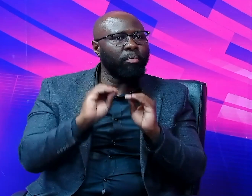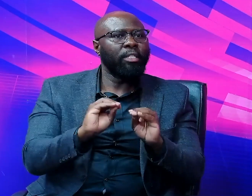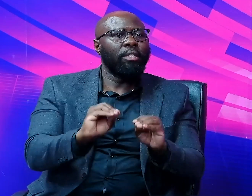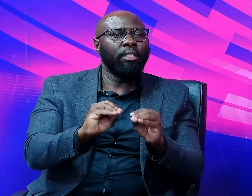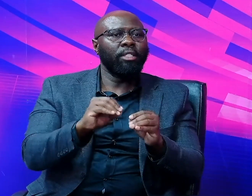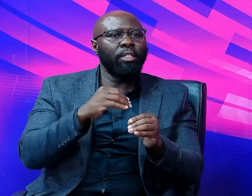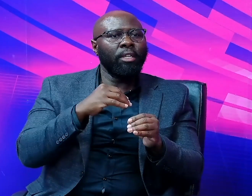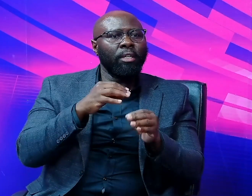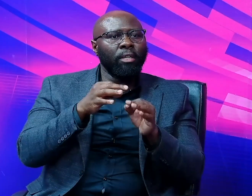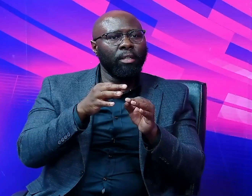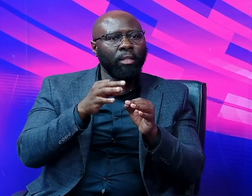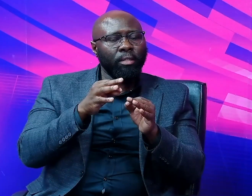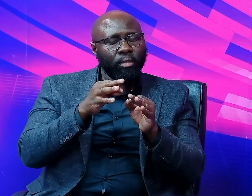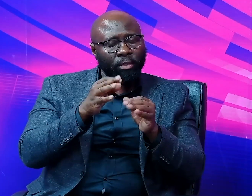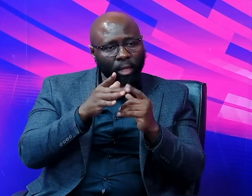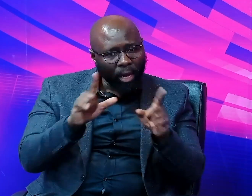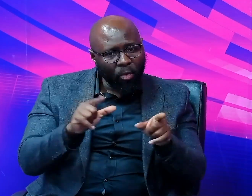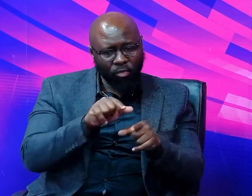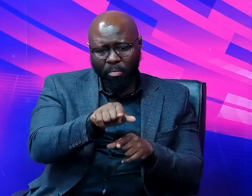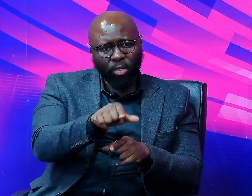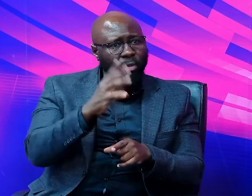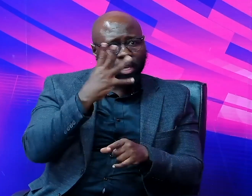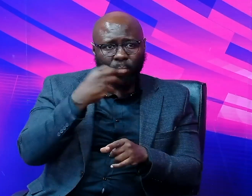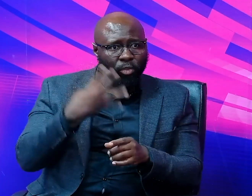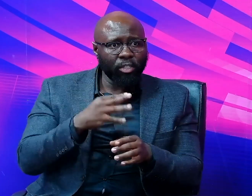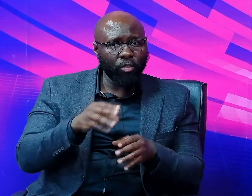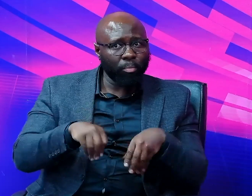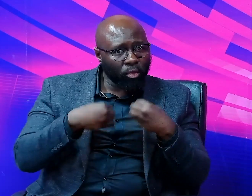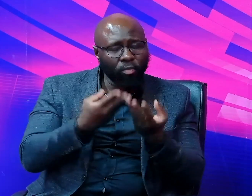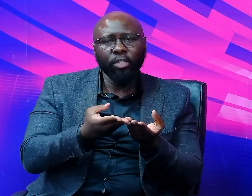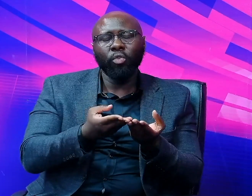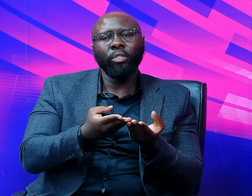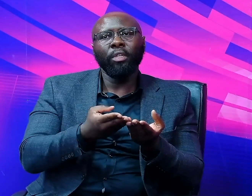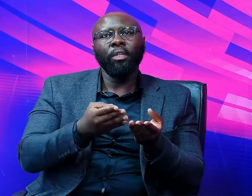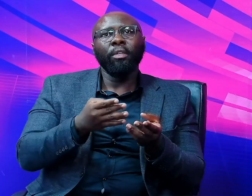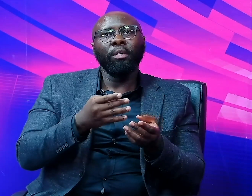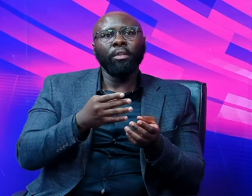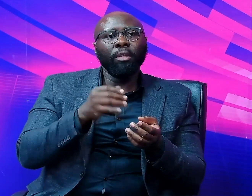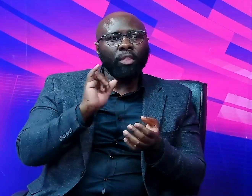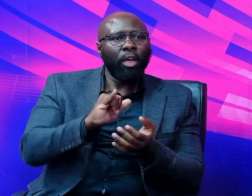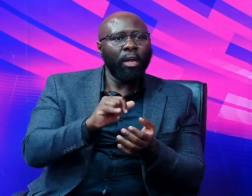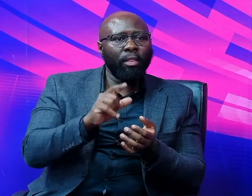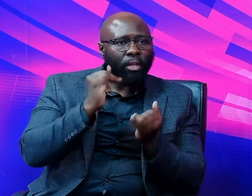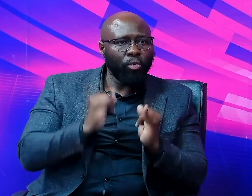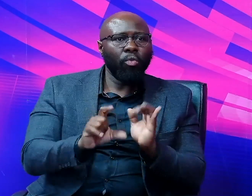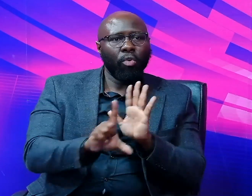including tertiary institutions. We will make sure that sign language will be beautiful,